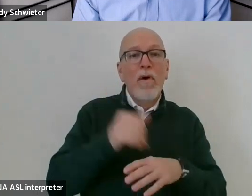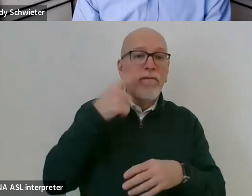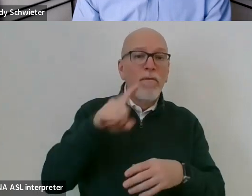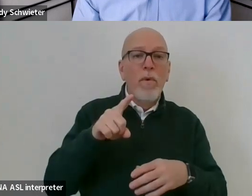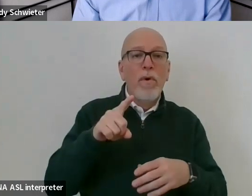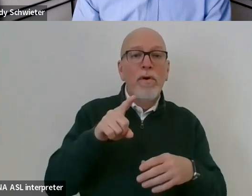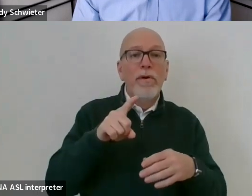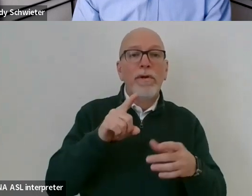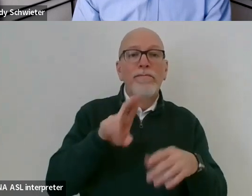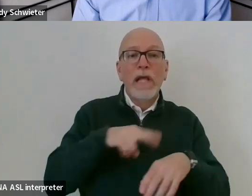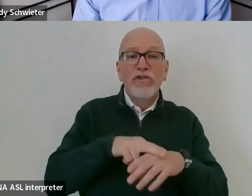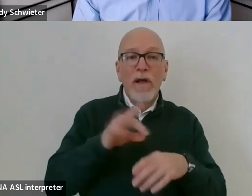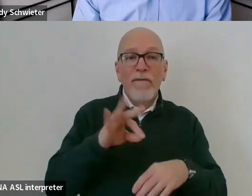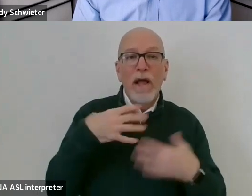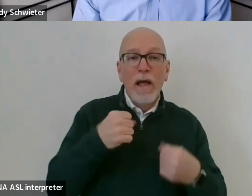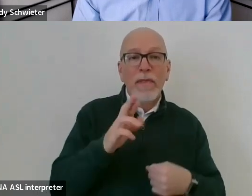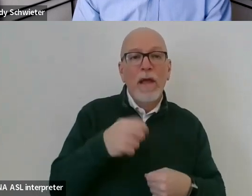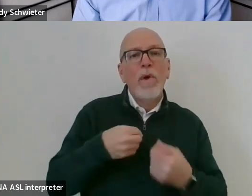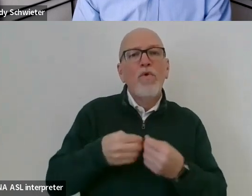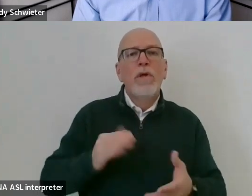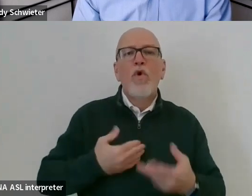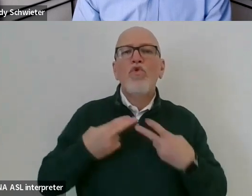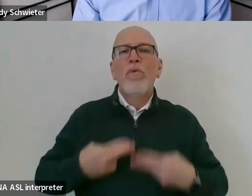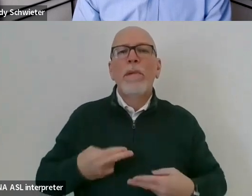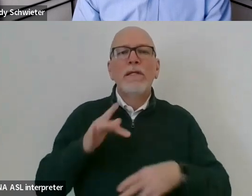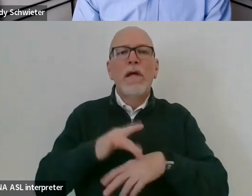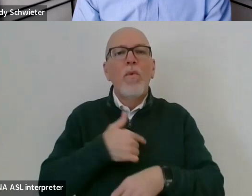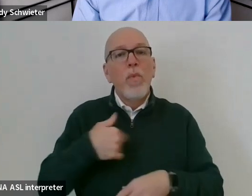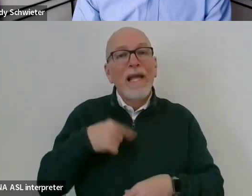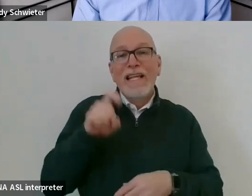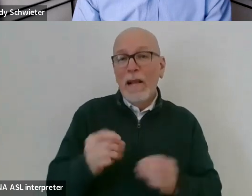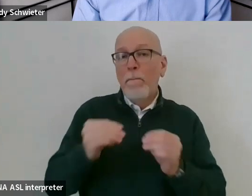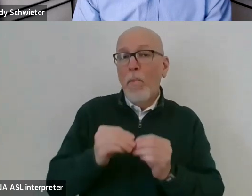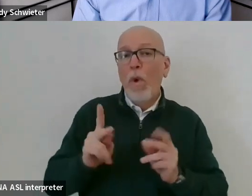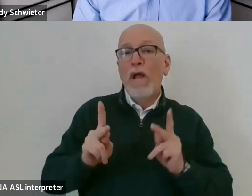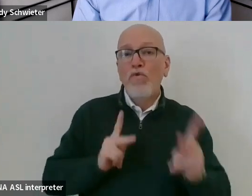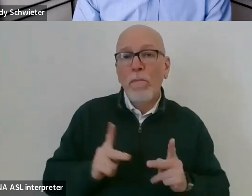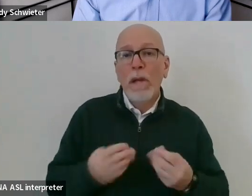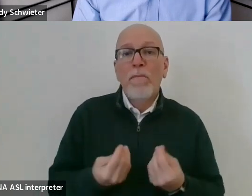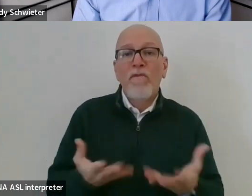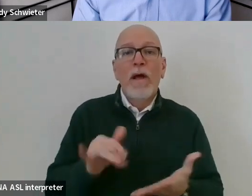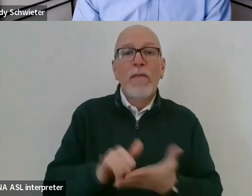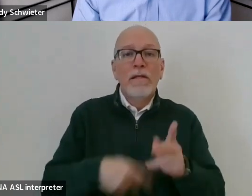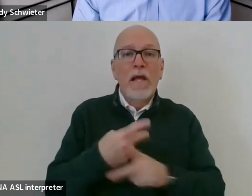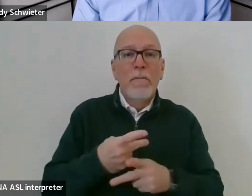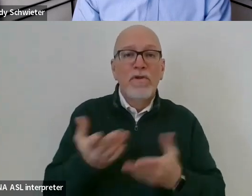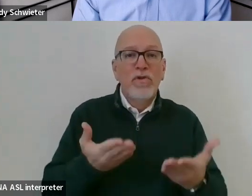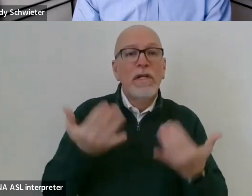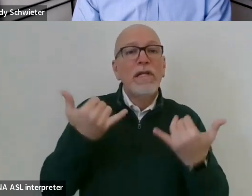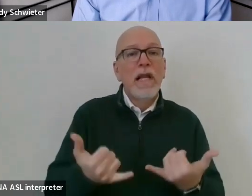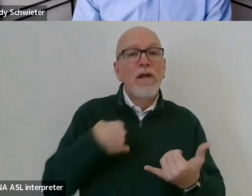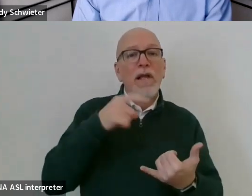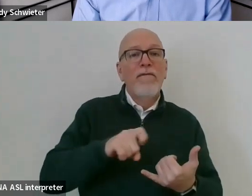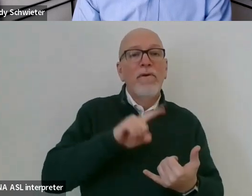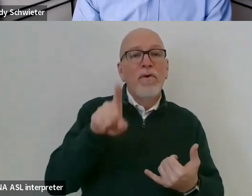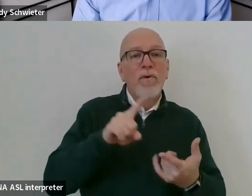healthcare, we are losing the human touch. We need more humans providing these type of services. Now you have to go to the